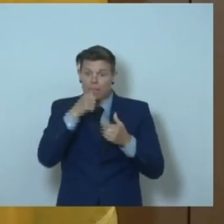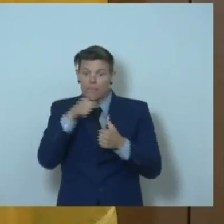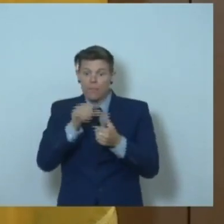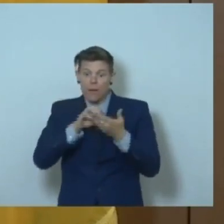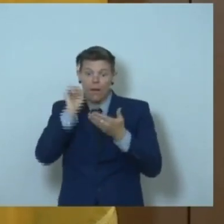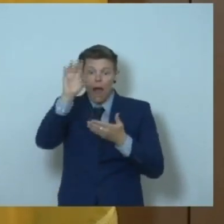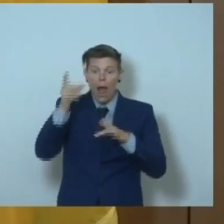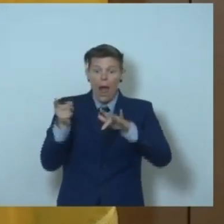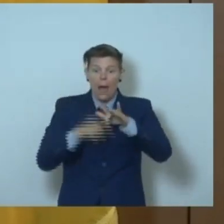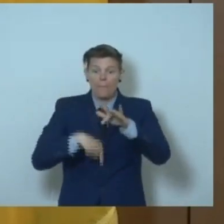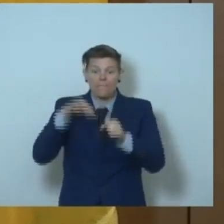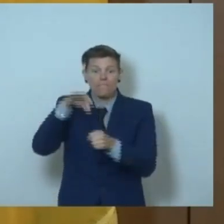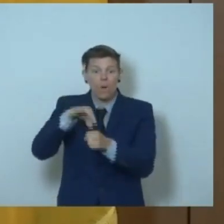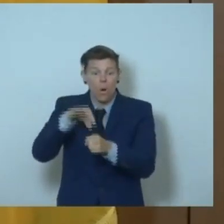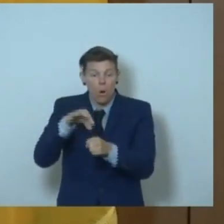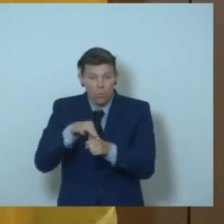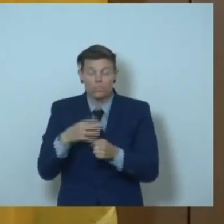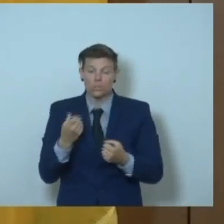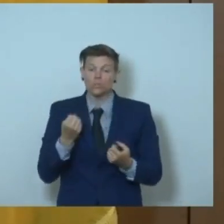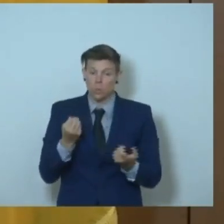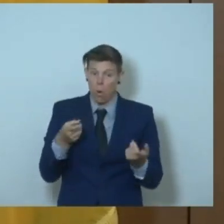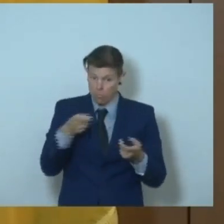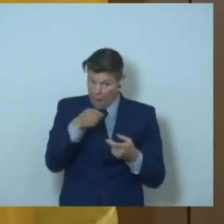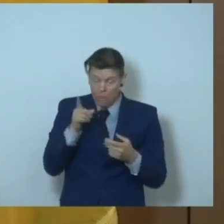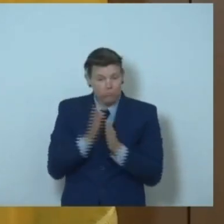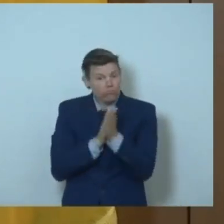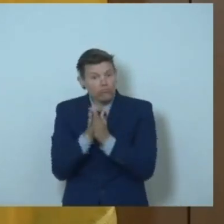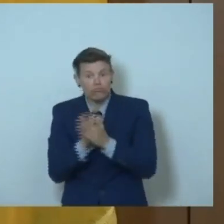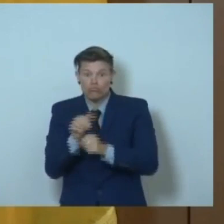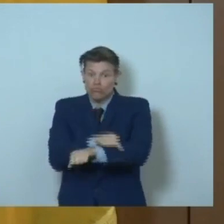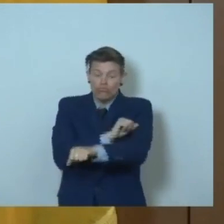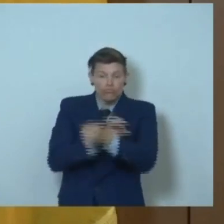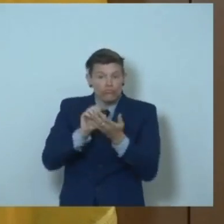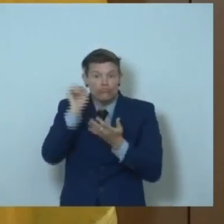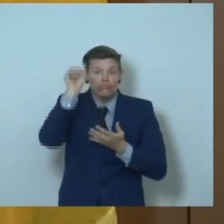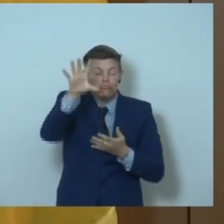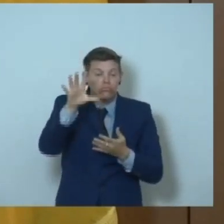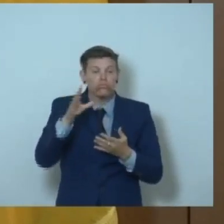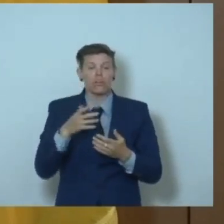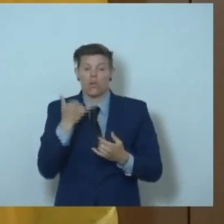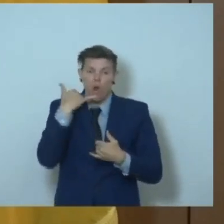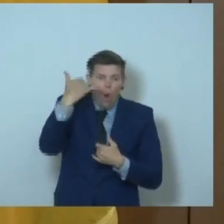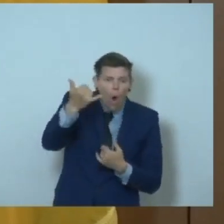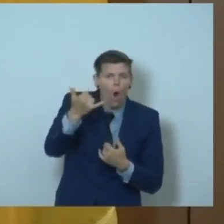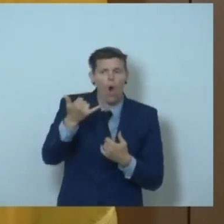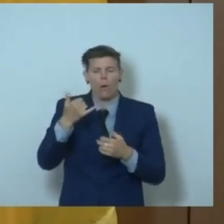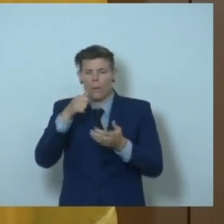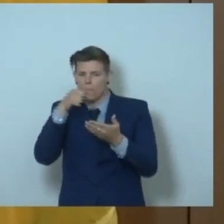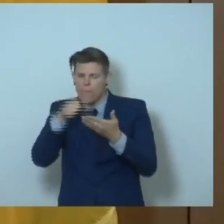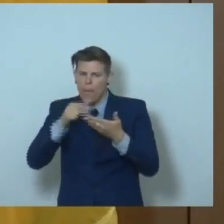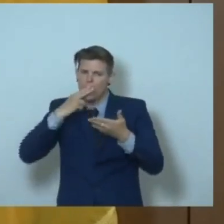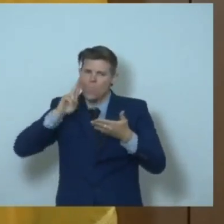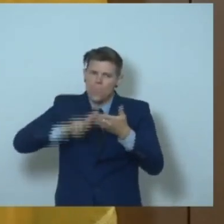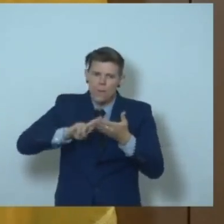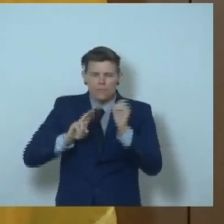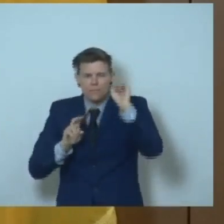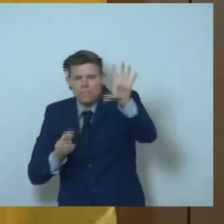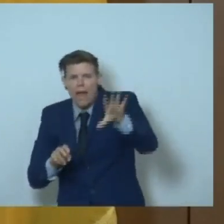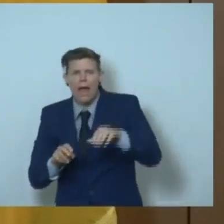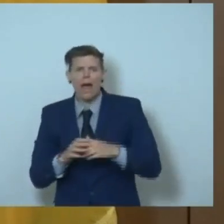the voter, which they did. I appreciate that. But with the vendor and mail, and we got too many ballots, we're